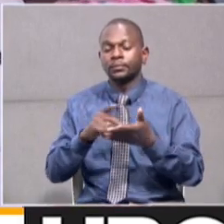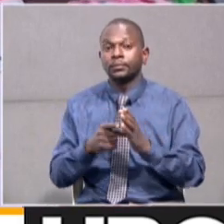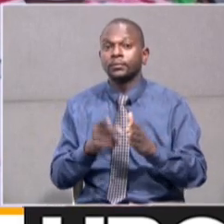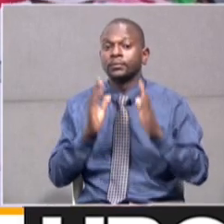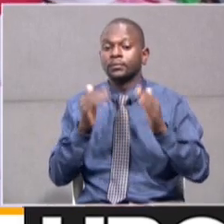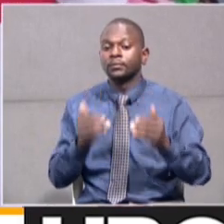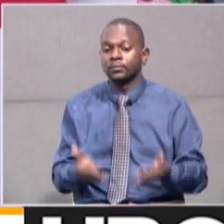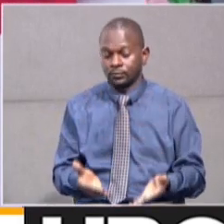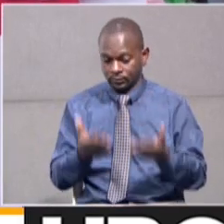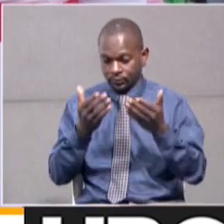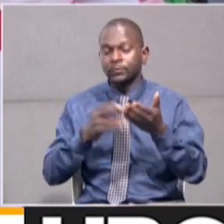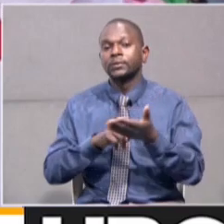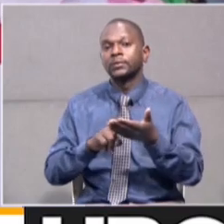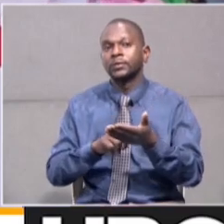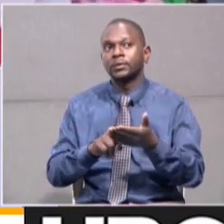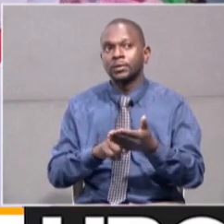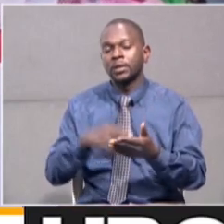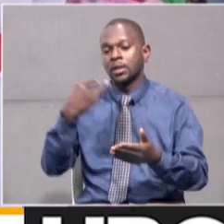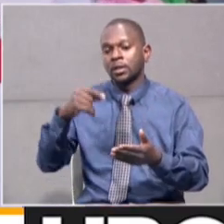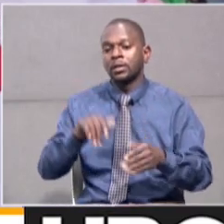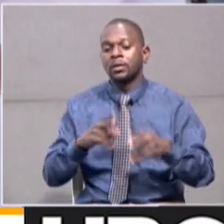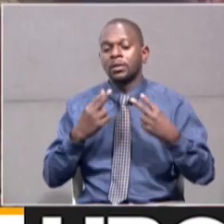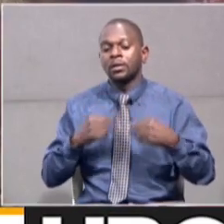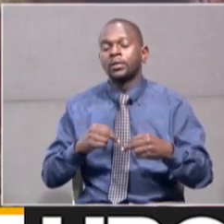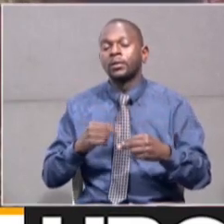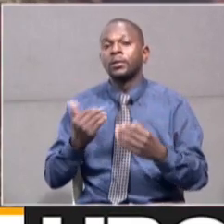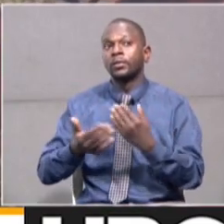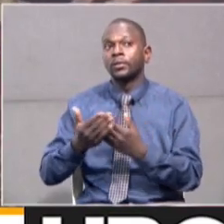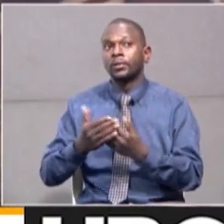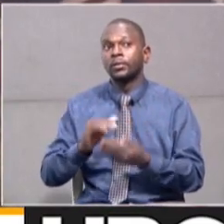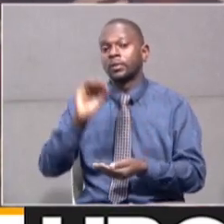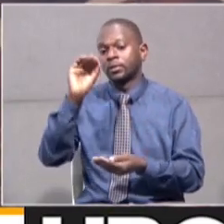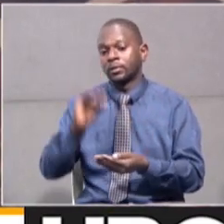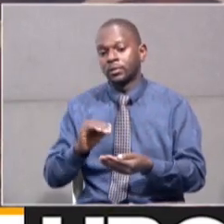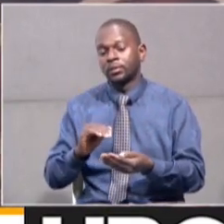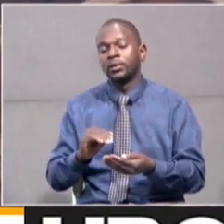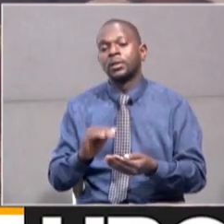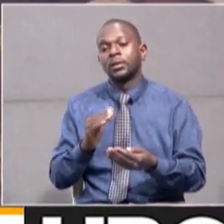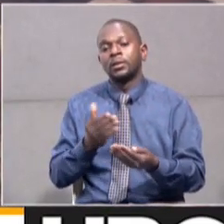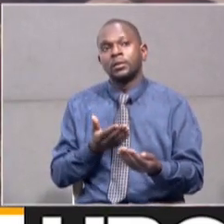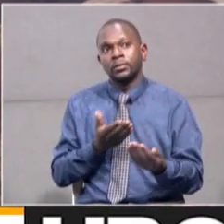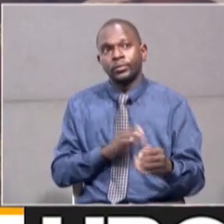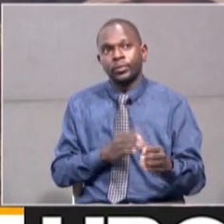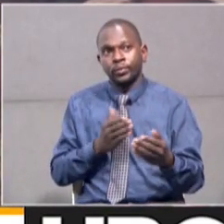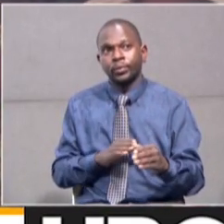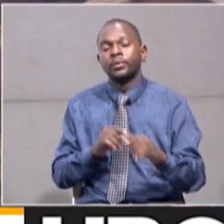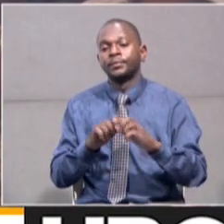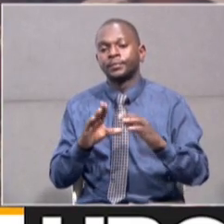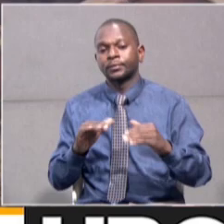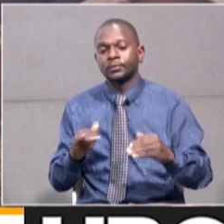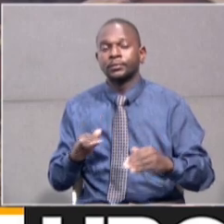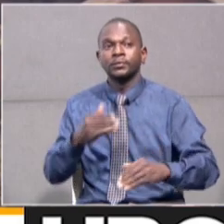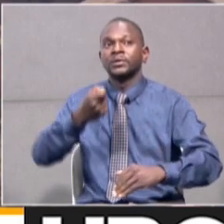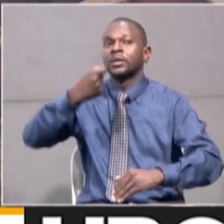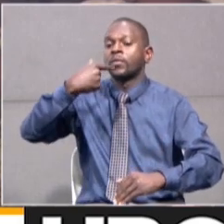on improving the utilization and quality of healthcare services, such as reducing maternal and child mortality, improving